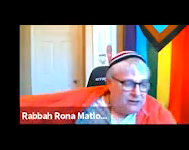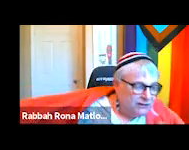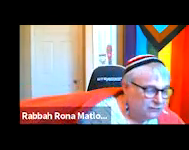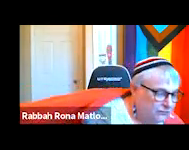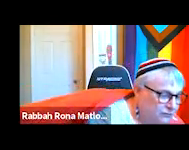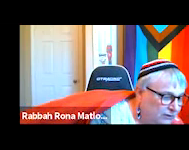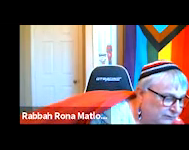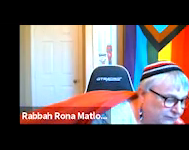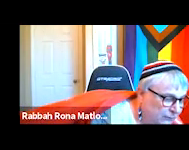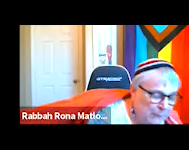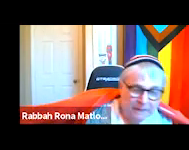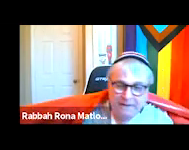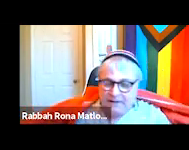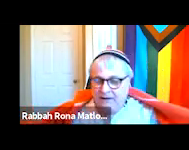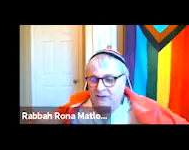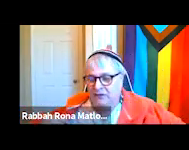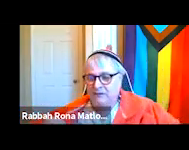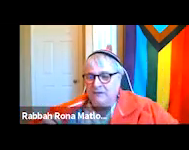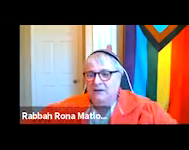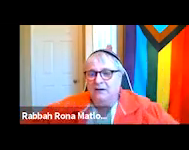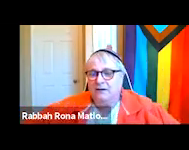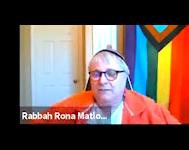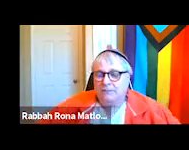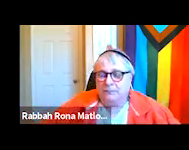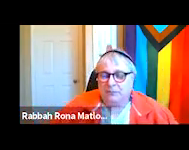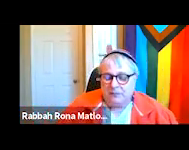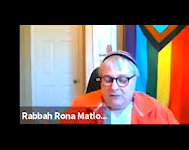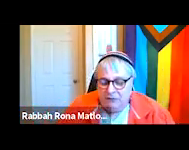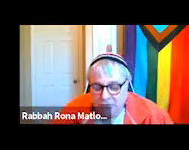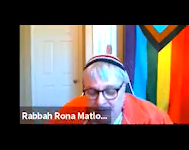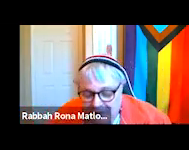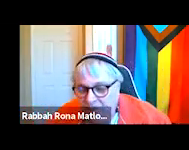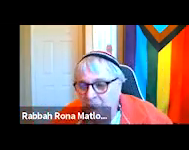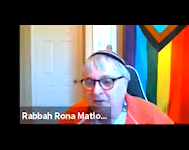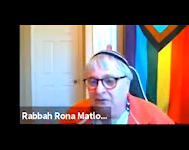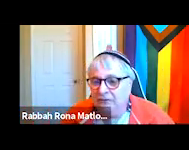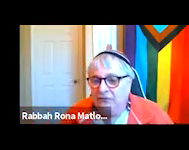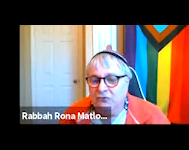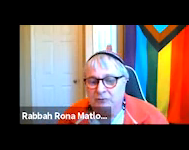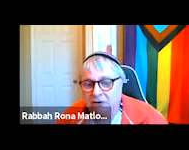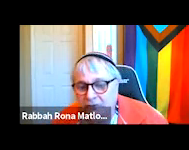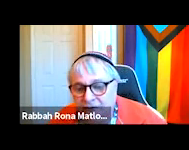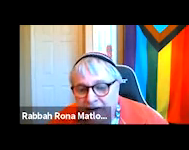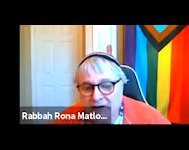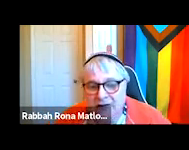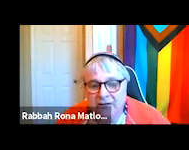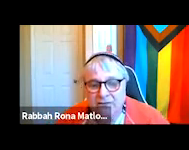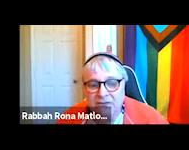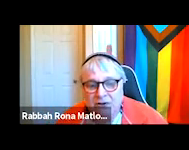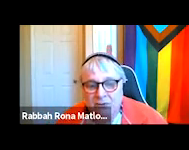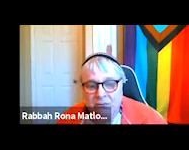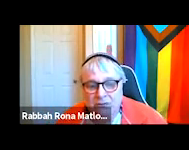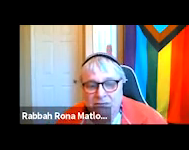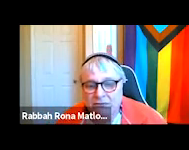whole and show us that the whole exists because of the two parts. And